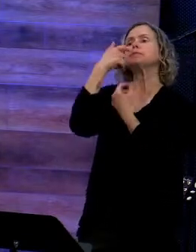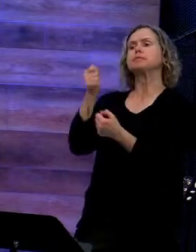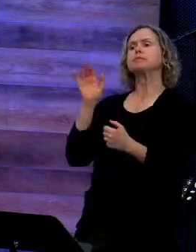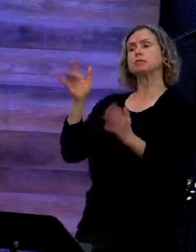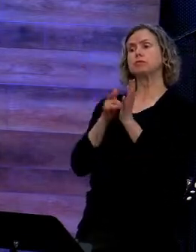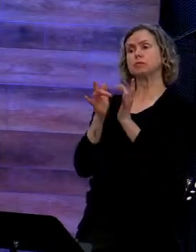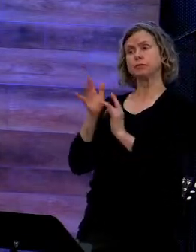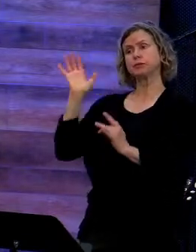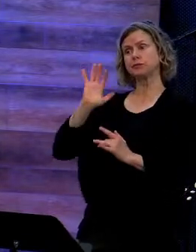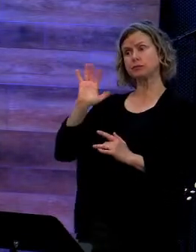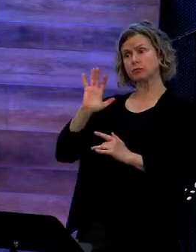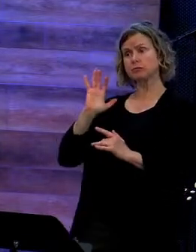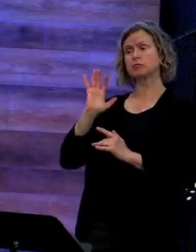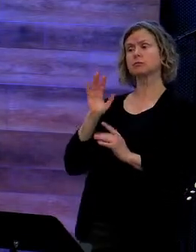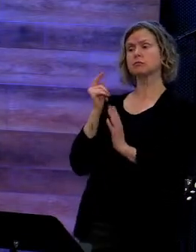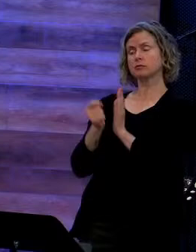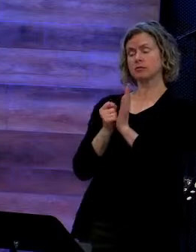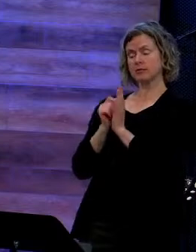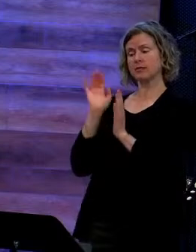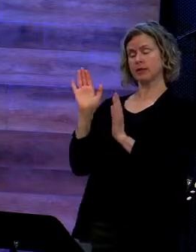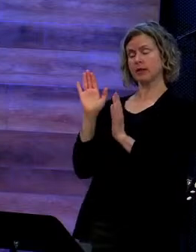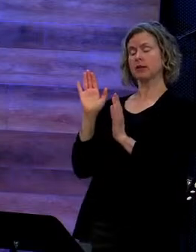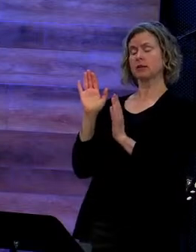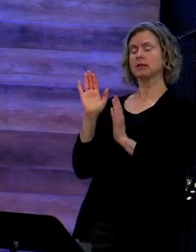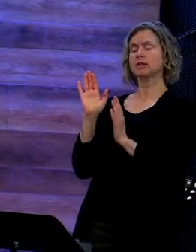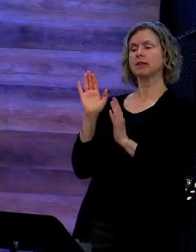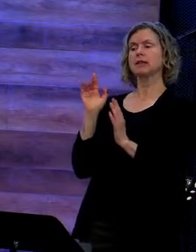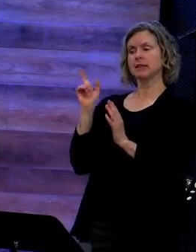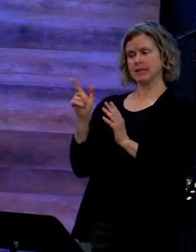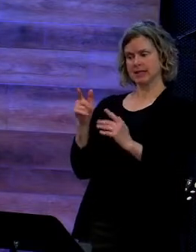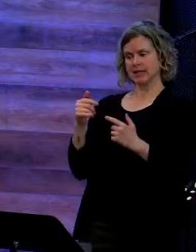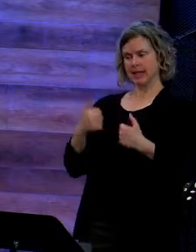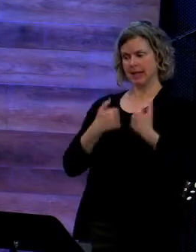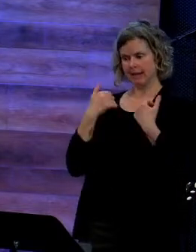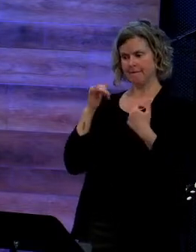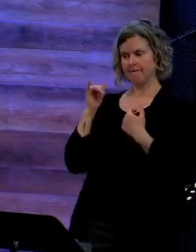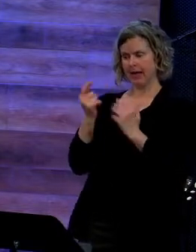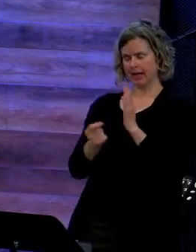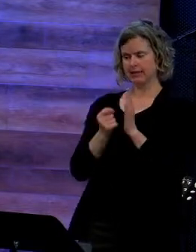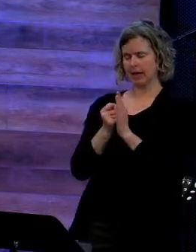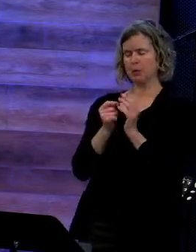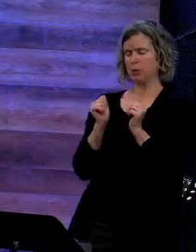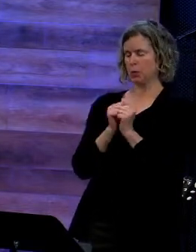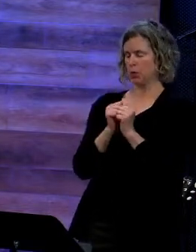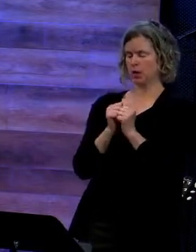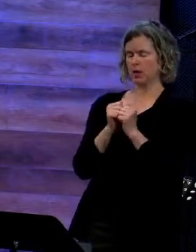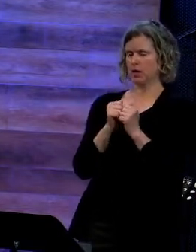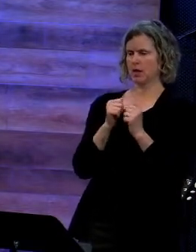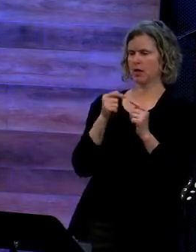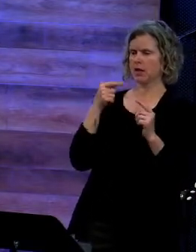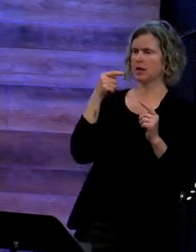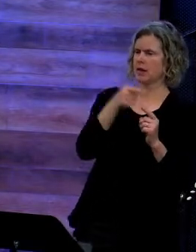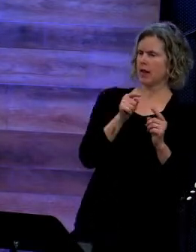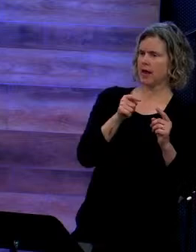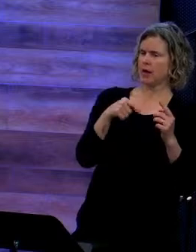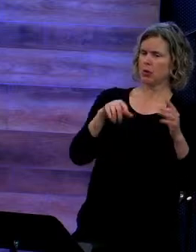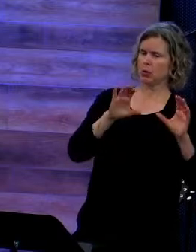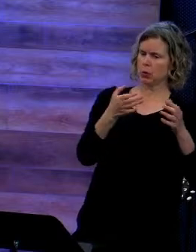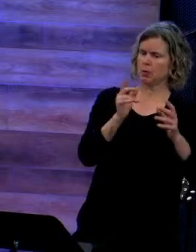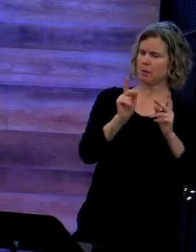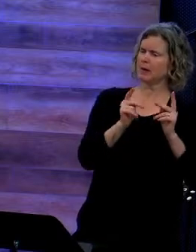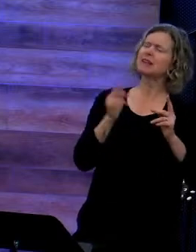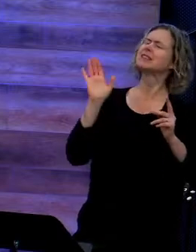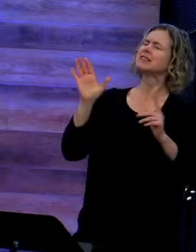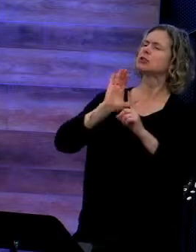with legalists, this culture of rules and legalism around the Sabbath. In our day, the much more common problem is not that kind of